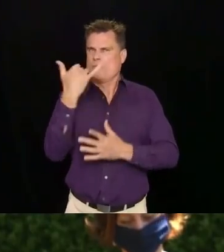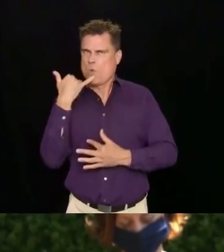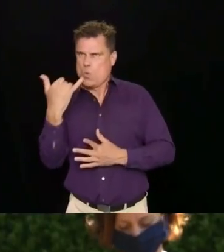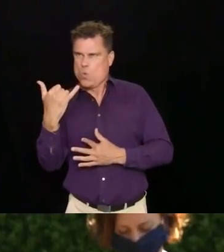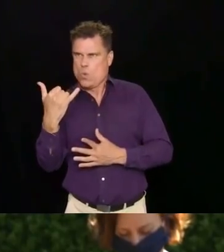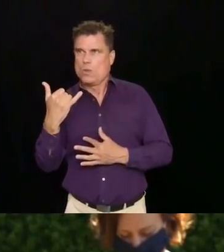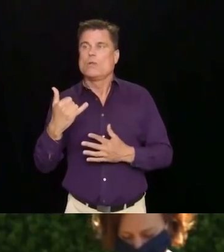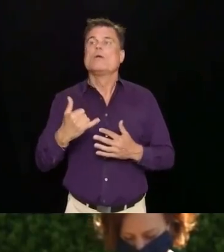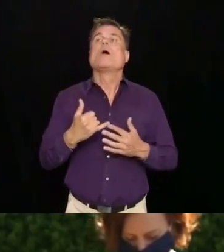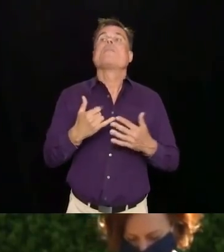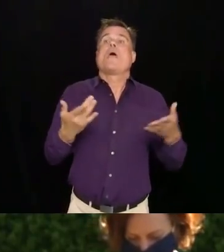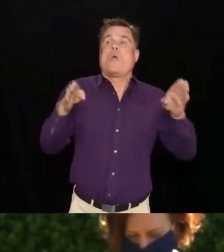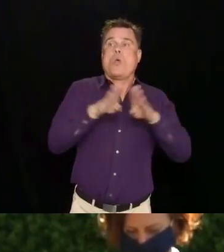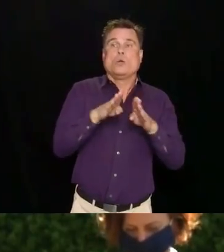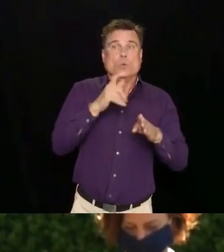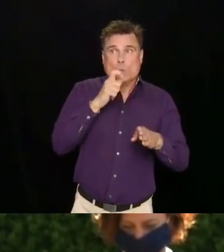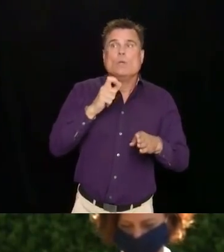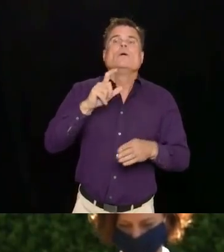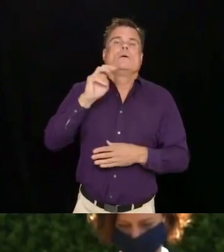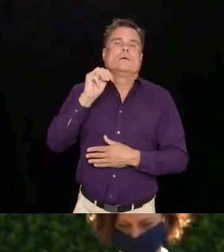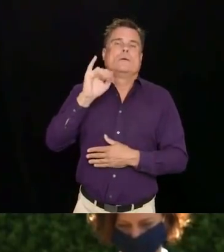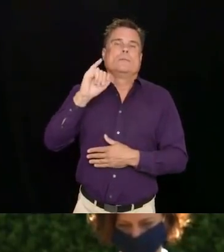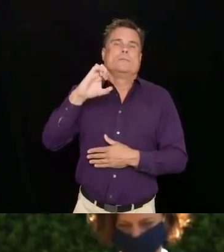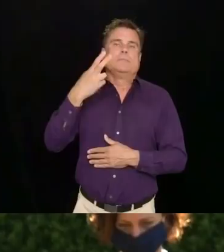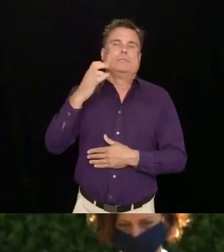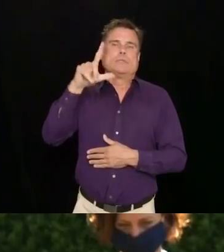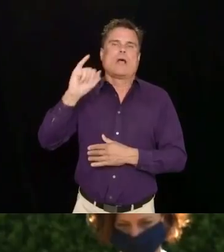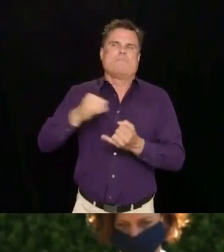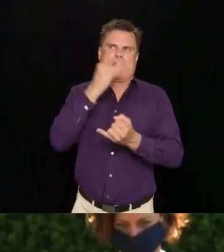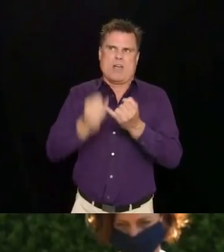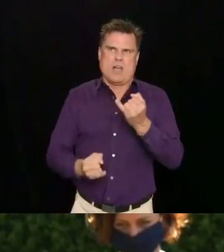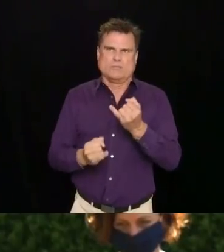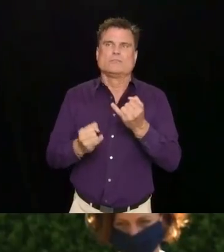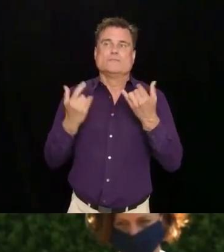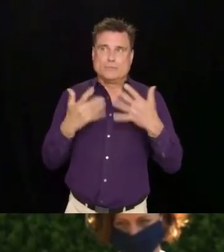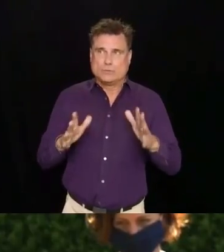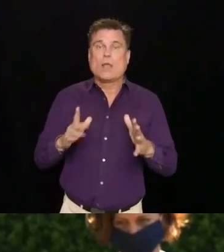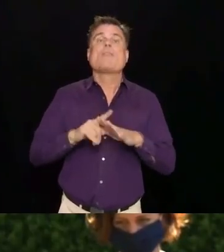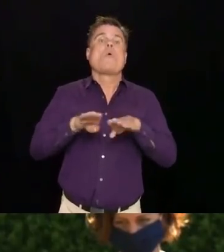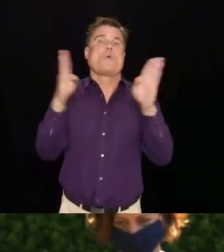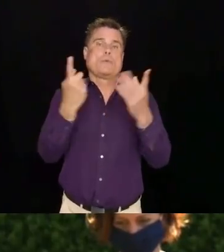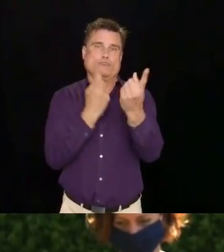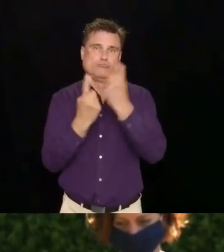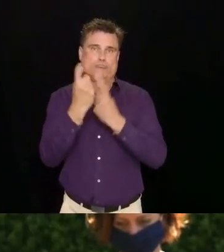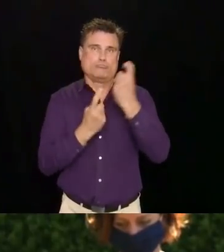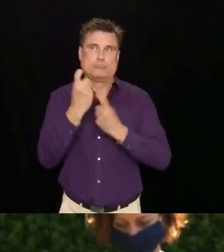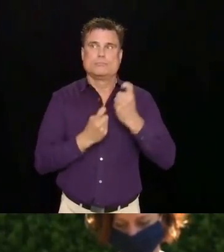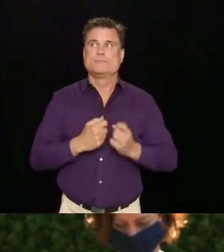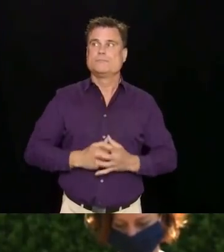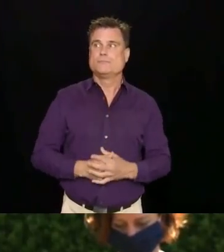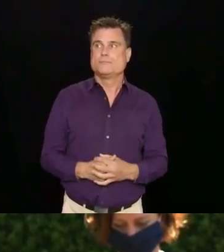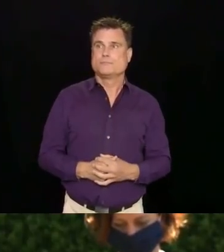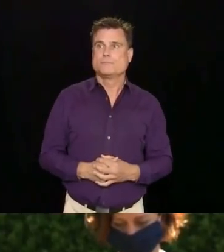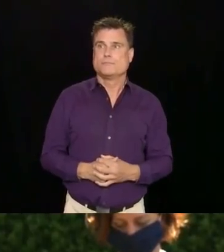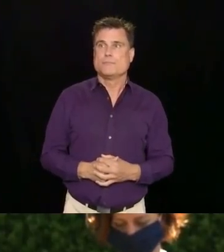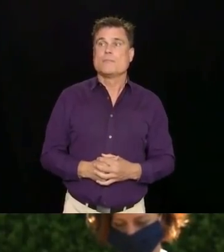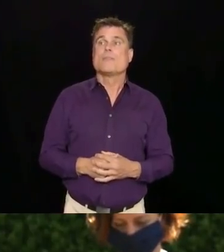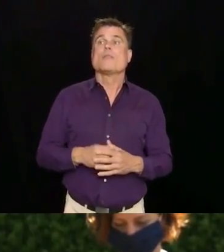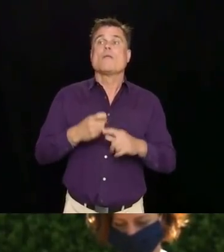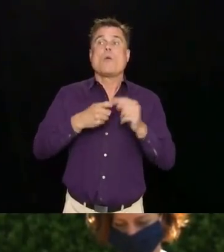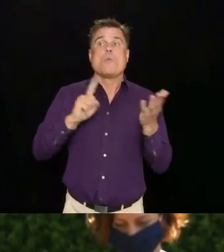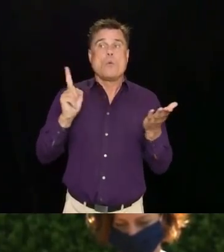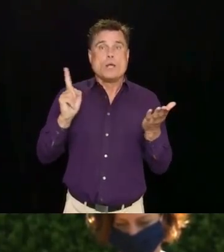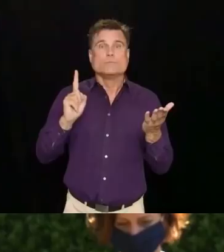who will speak for a little bit. And then I'll come back and take questions, should there be any, about the announcement or other things from the